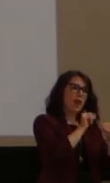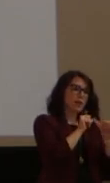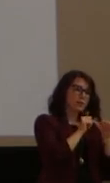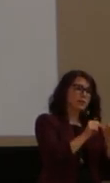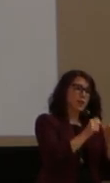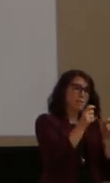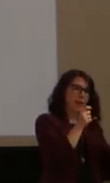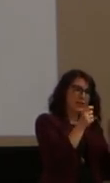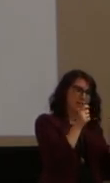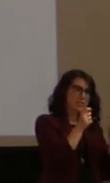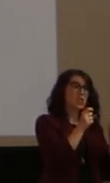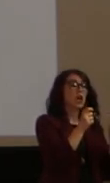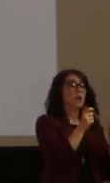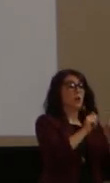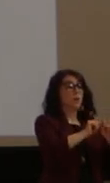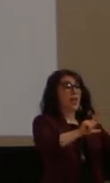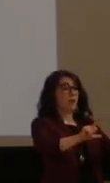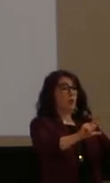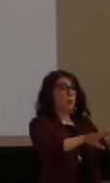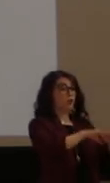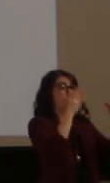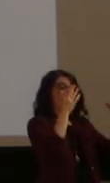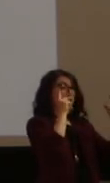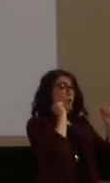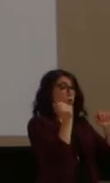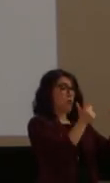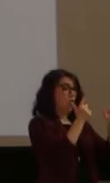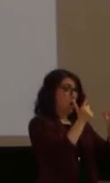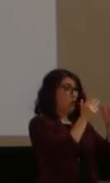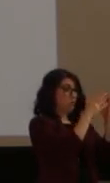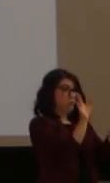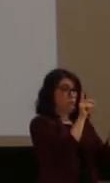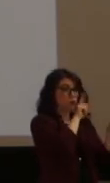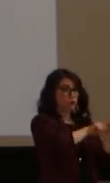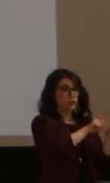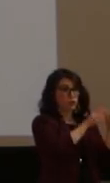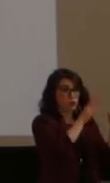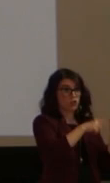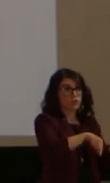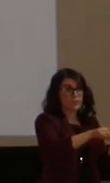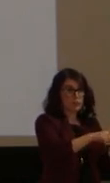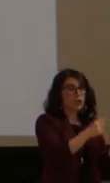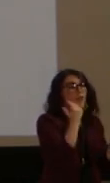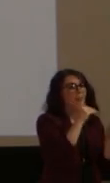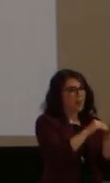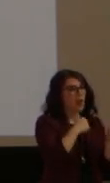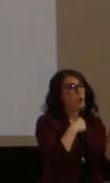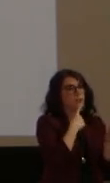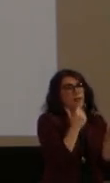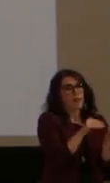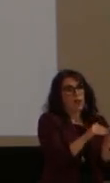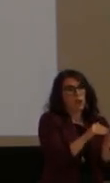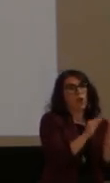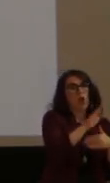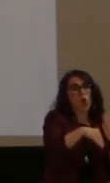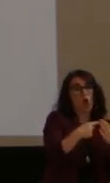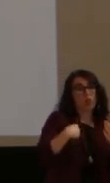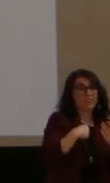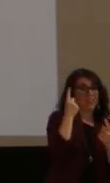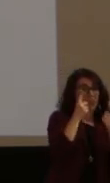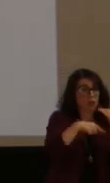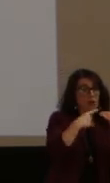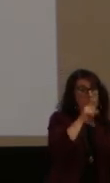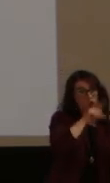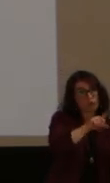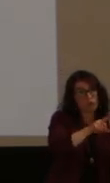that's open to the broad range of researchers. I said this earlier, I'll repeat again. When all of us thinks about researchers, they think